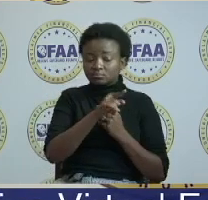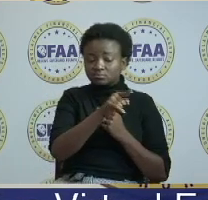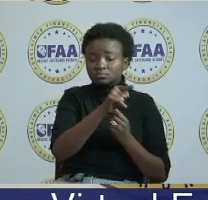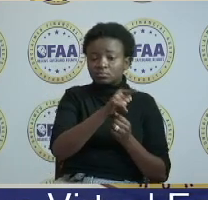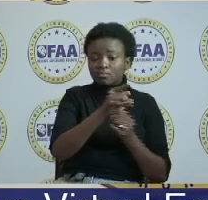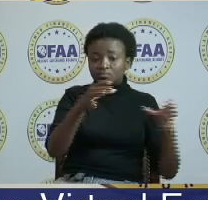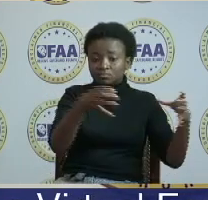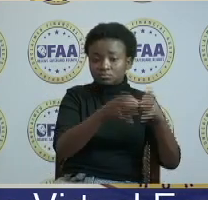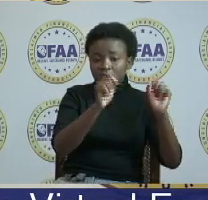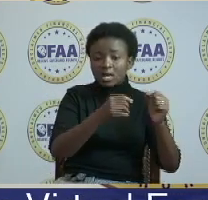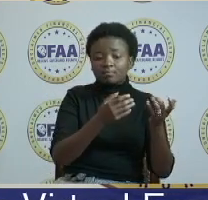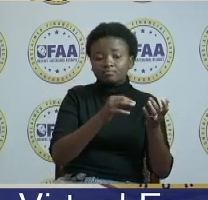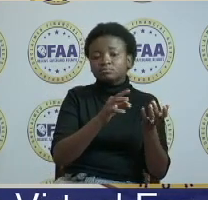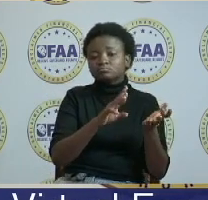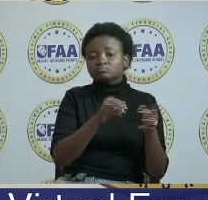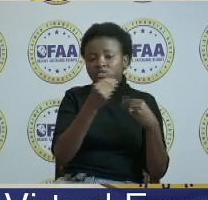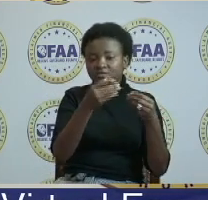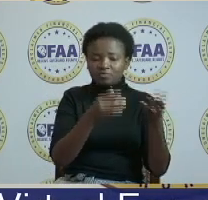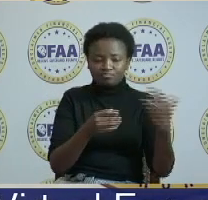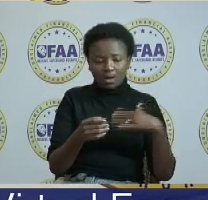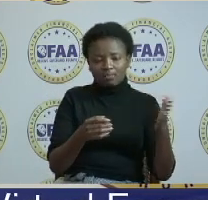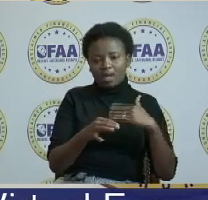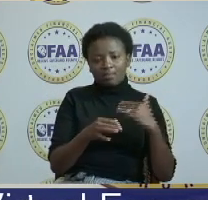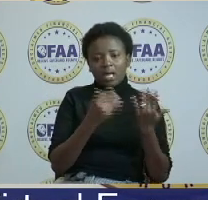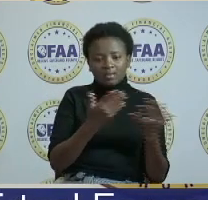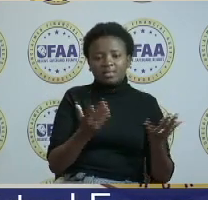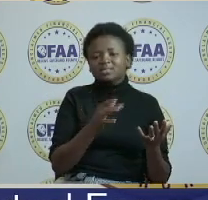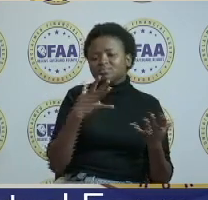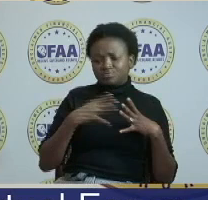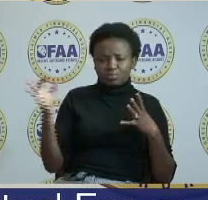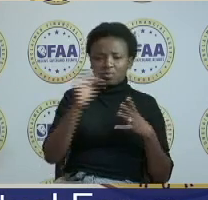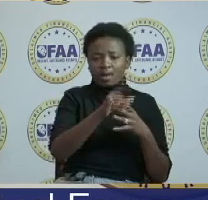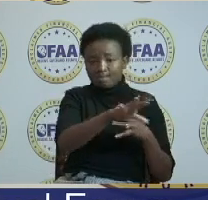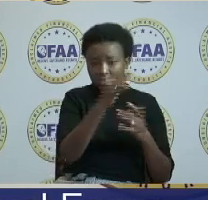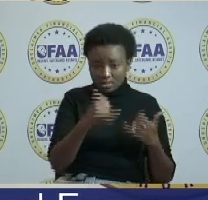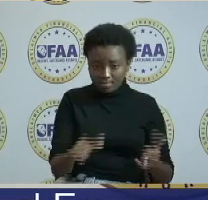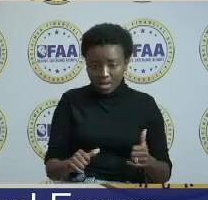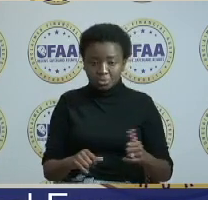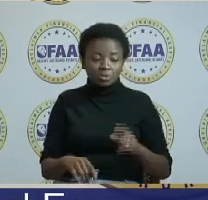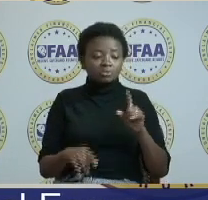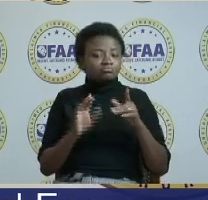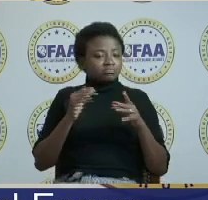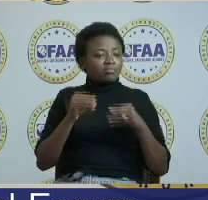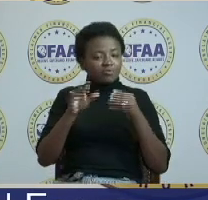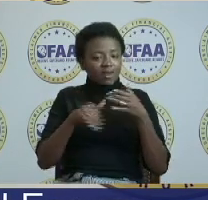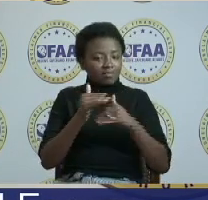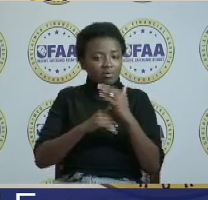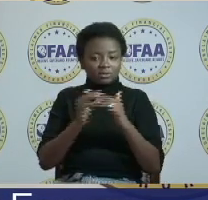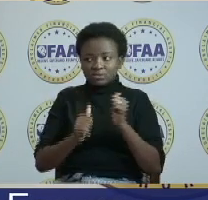to file returns, to be able to submit the returns. And it provides a way of submitting these returns that